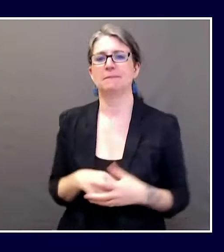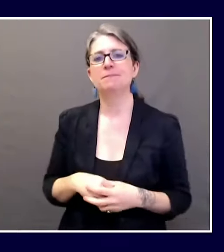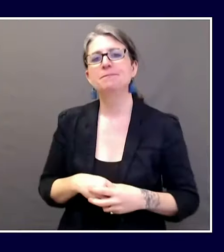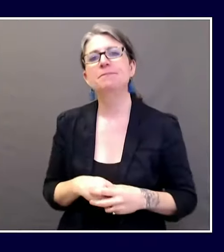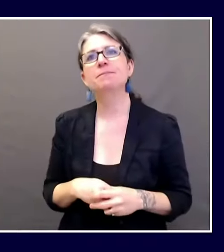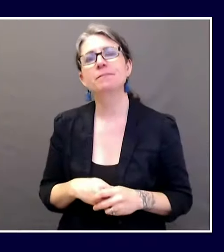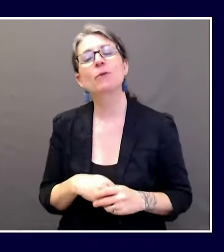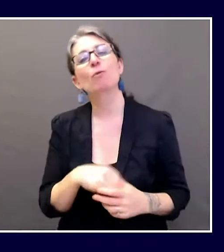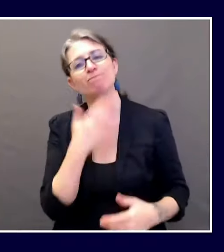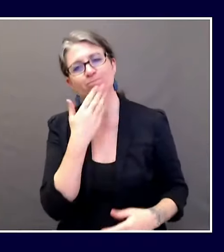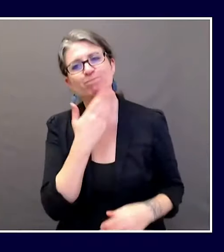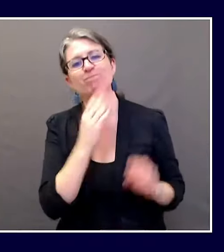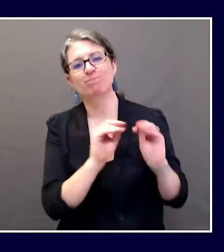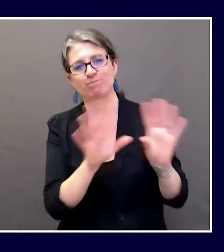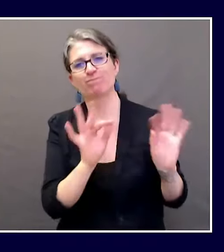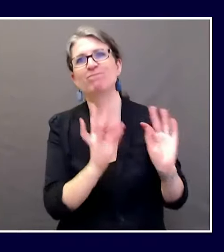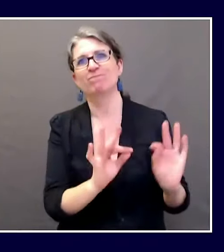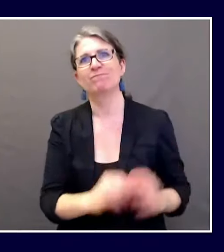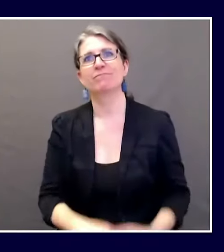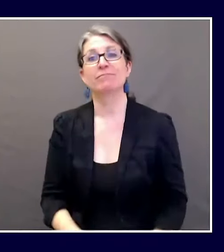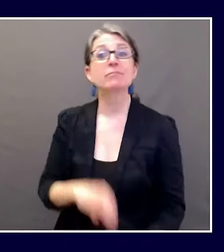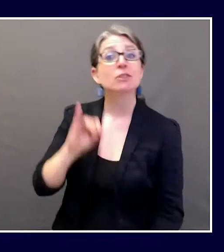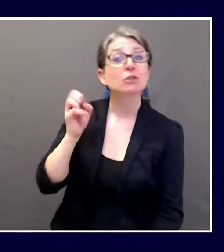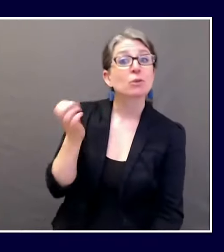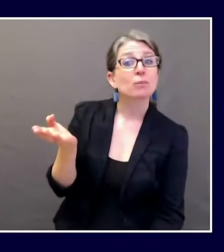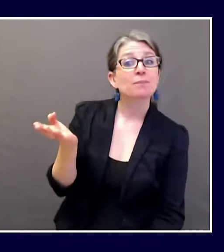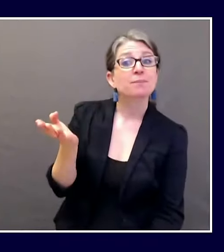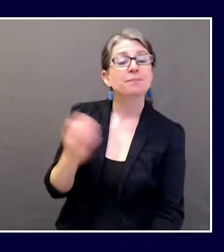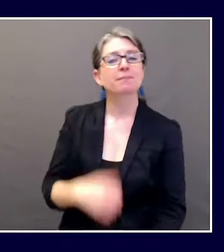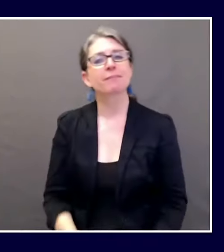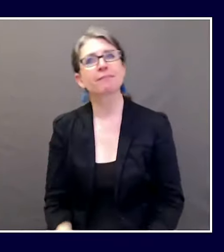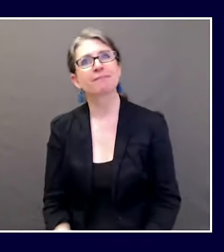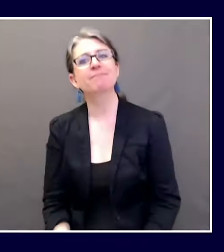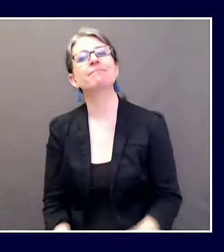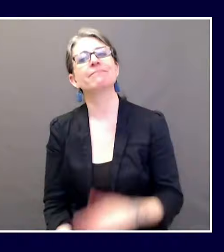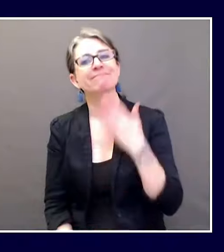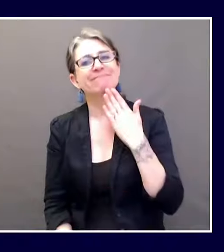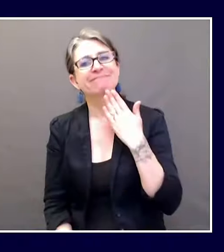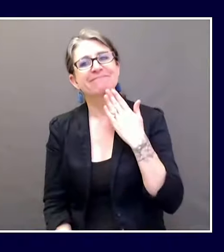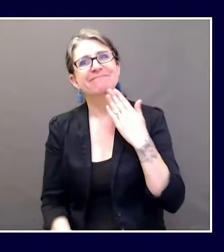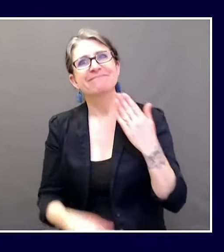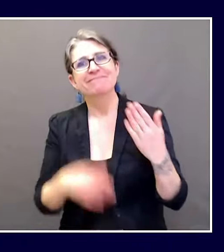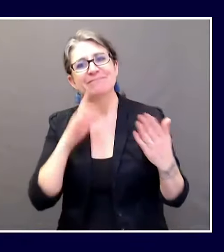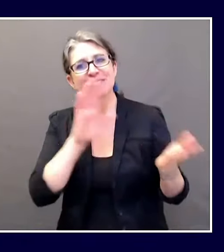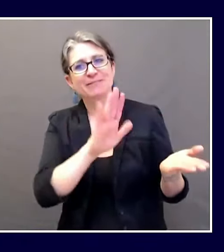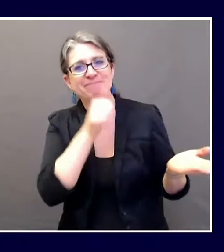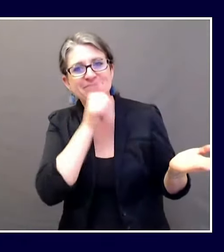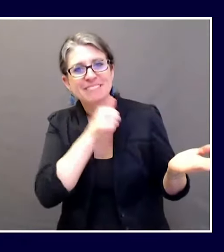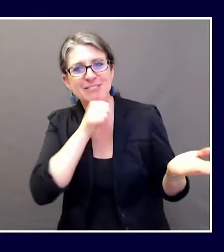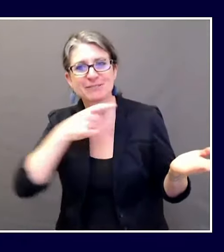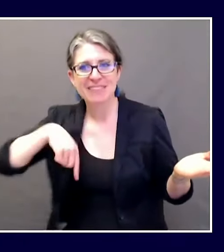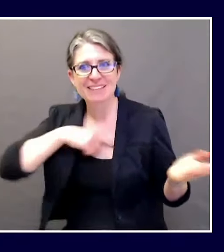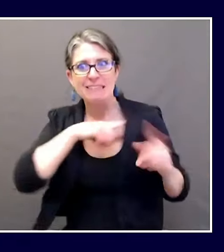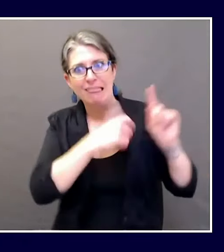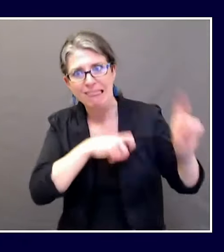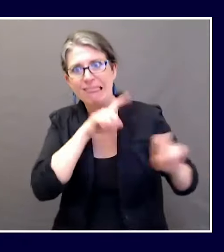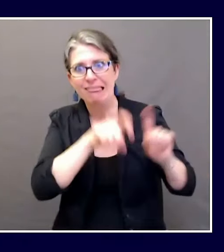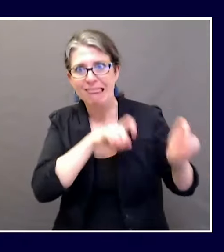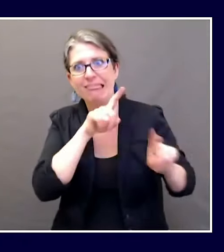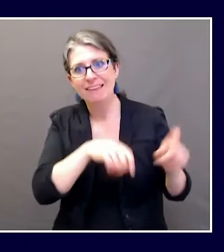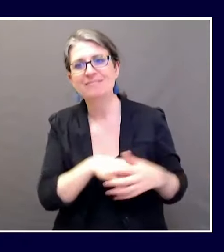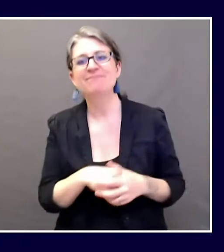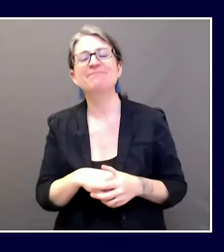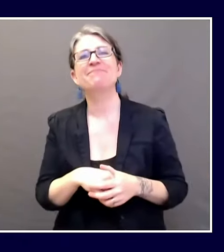Yes, hi. Thanks for taking our questions. Just a quick clarification question first. The J&J